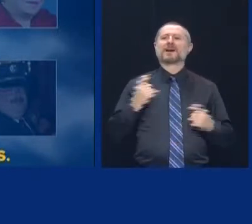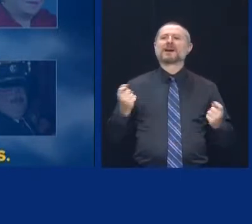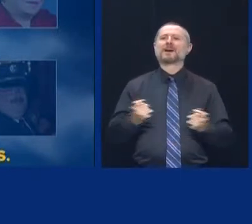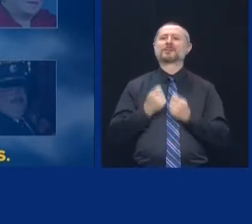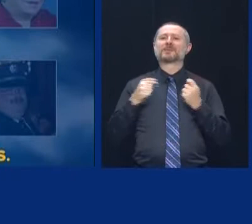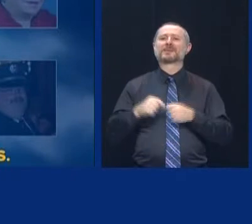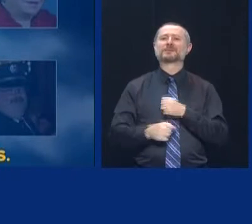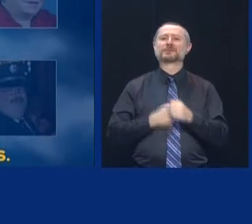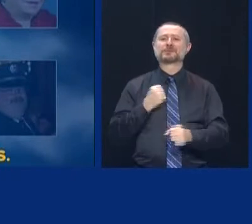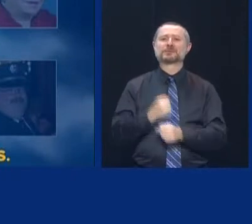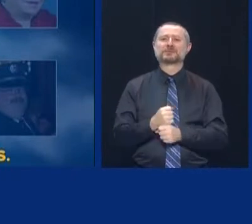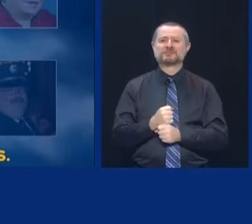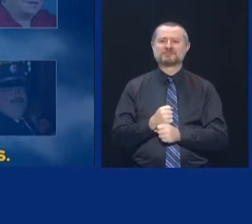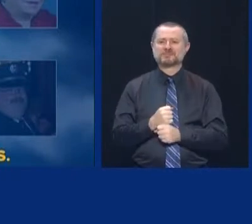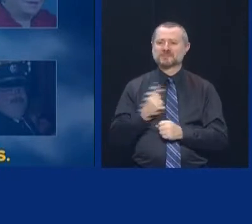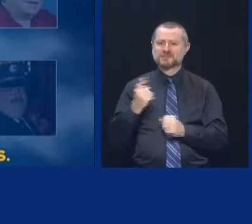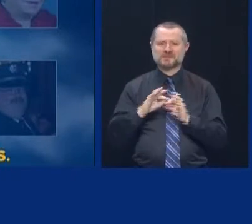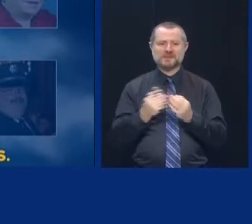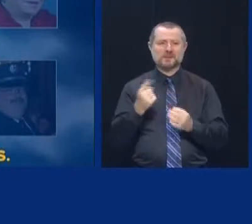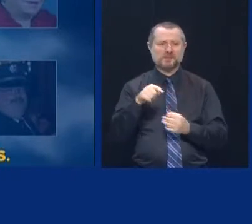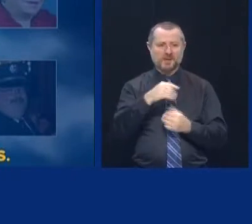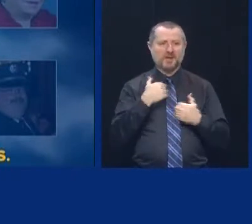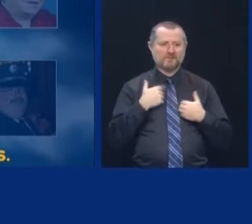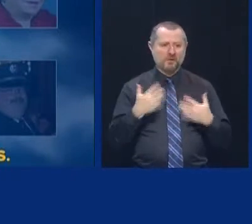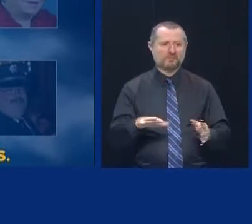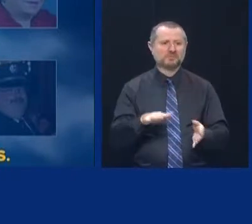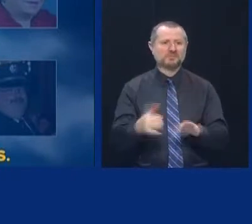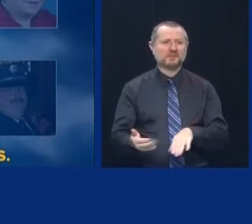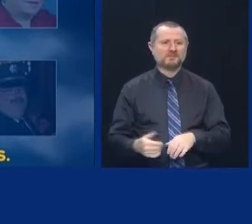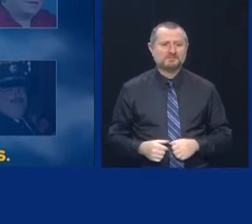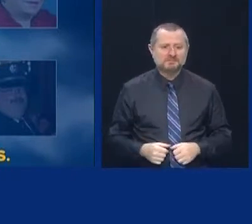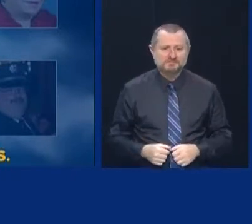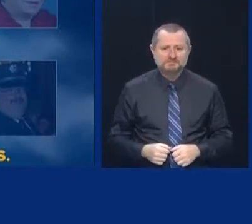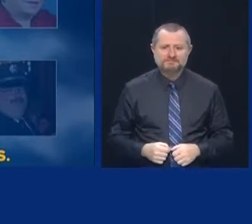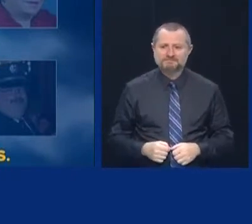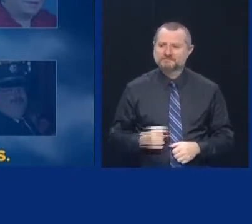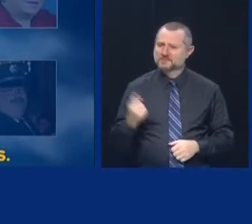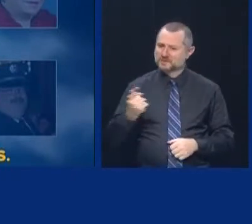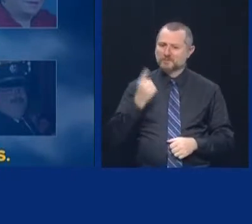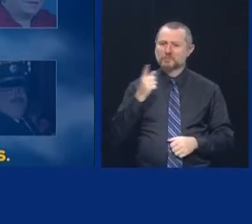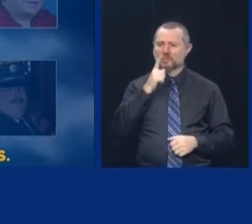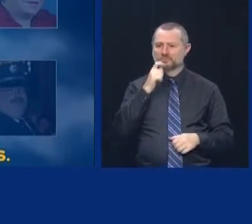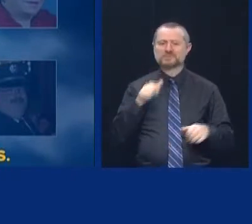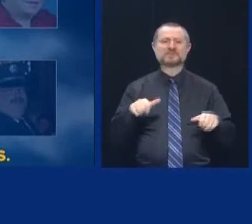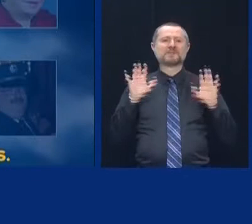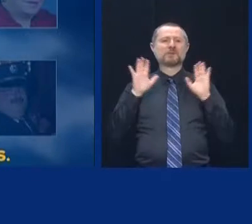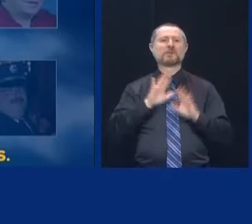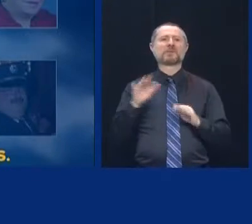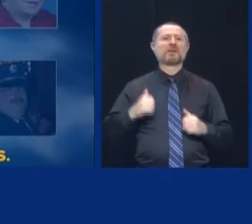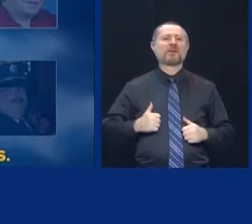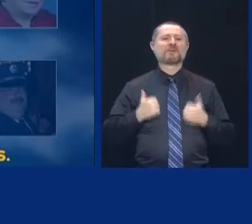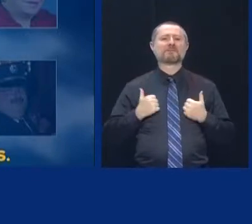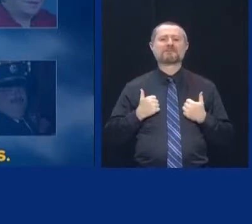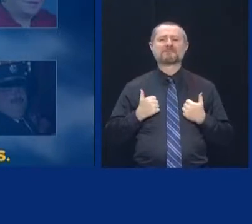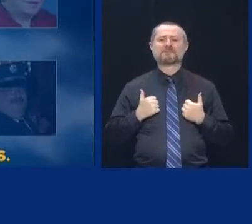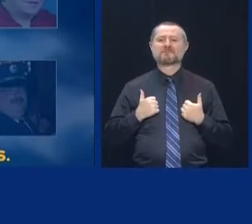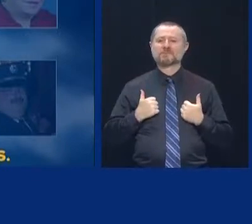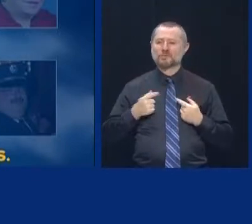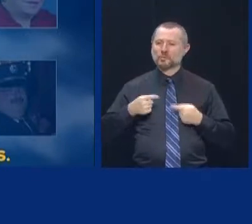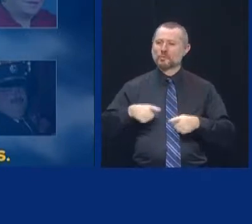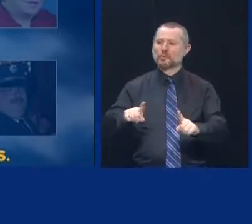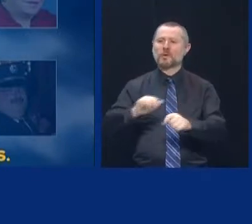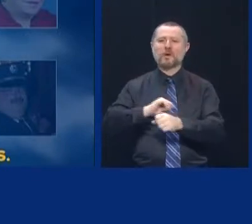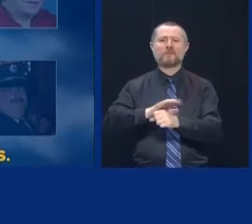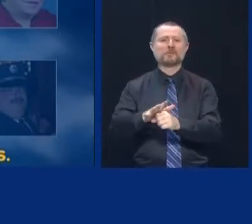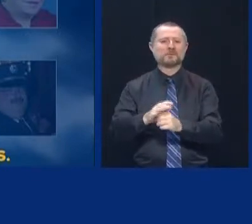one. People who gave their life during COVID to help